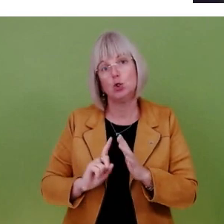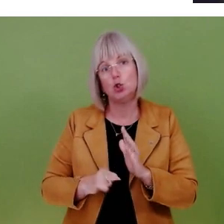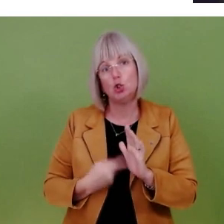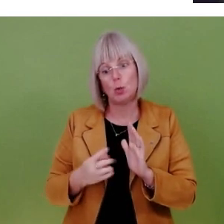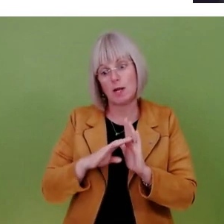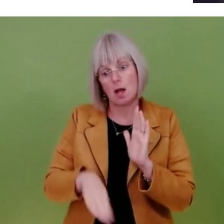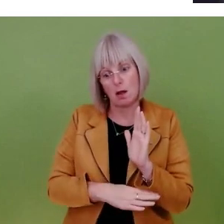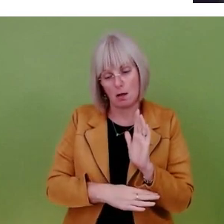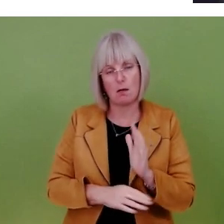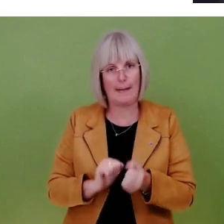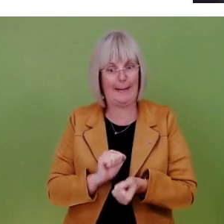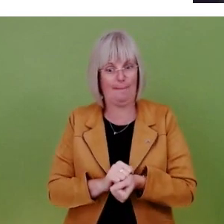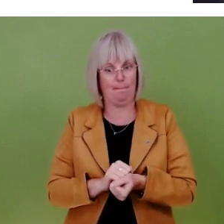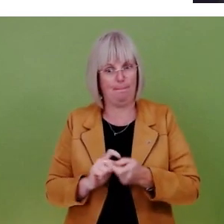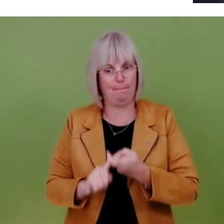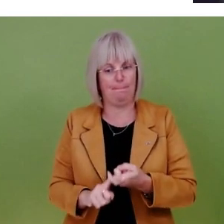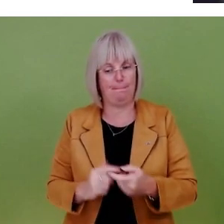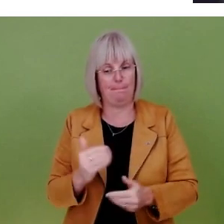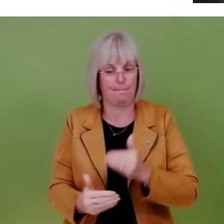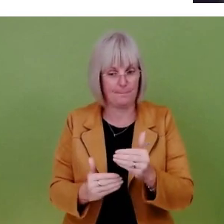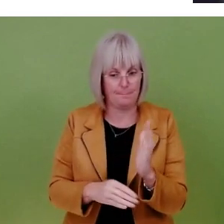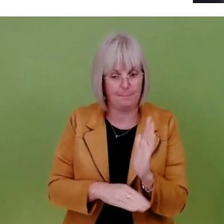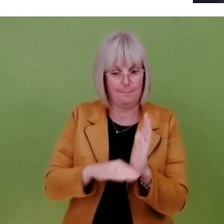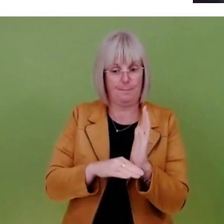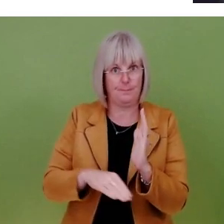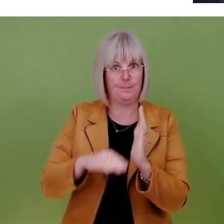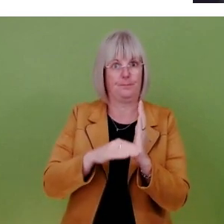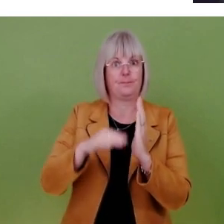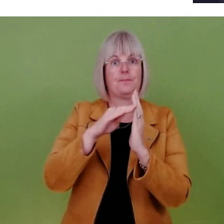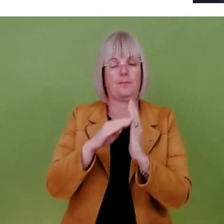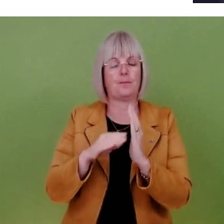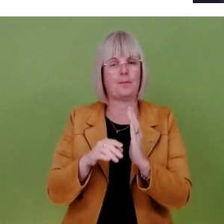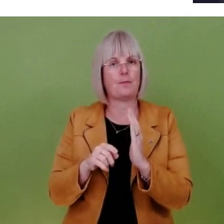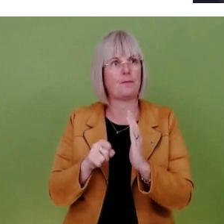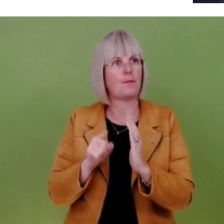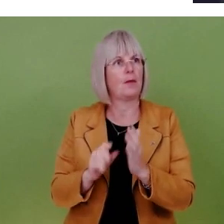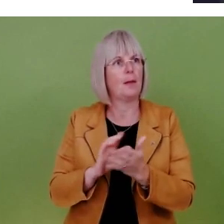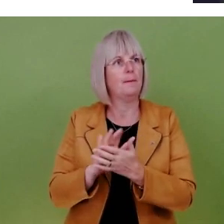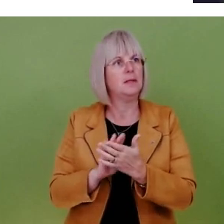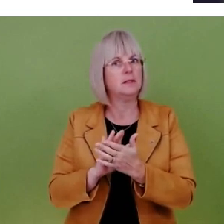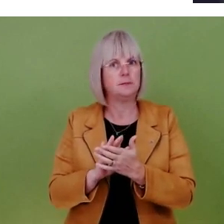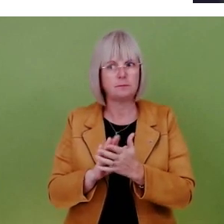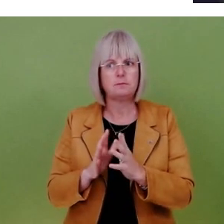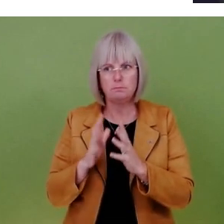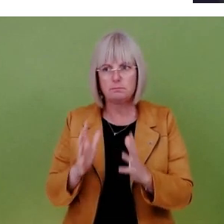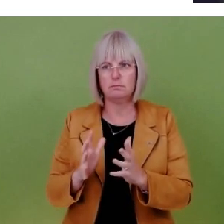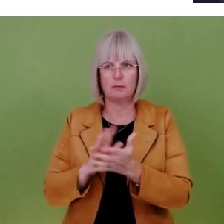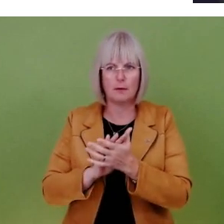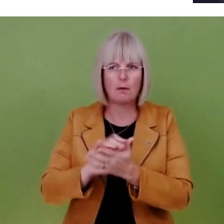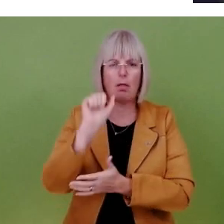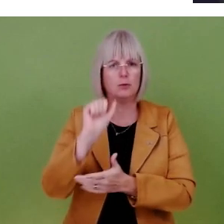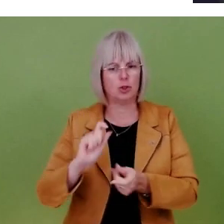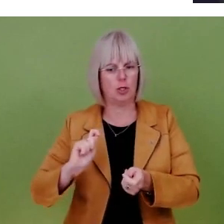workforce into more senior roles, you've then got a chance of real cultural shift. Some more